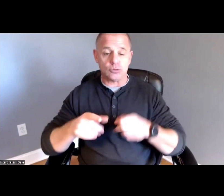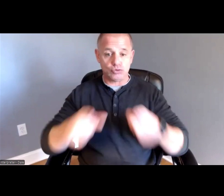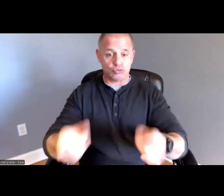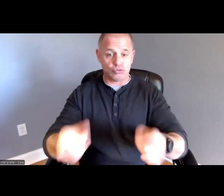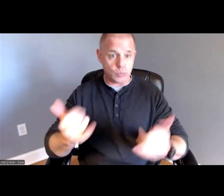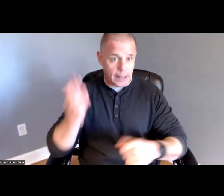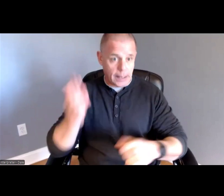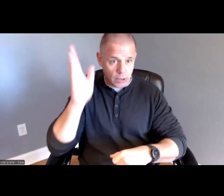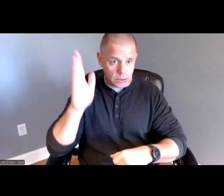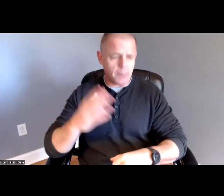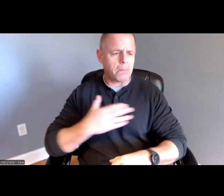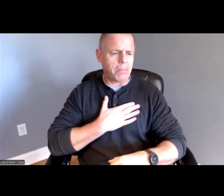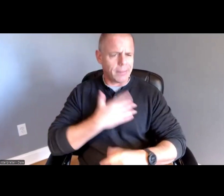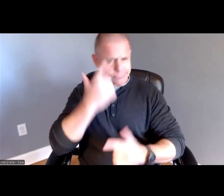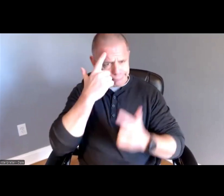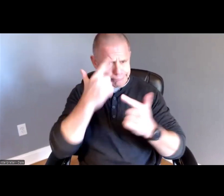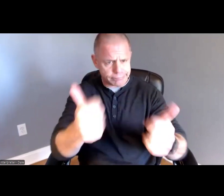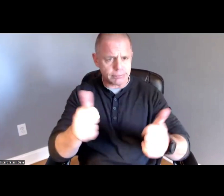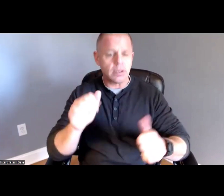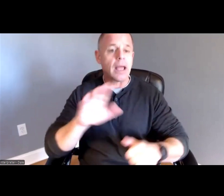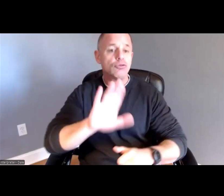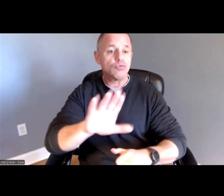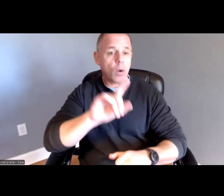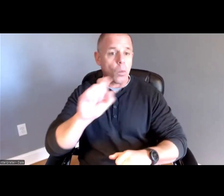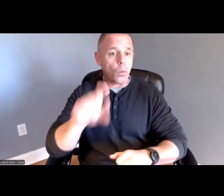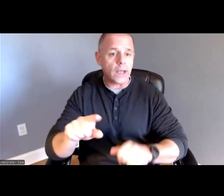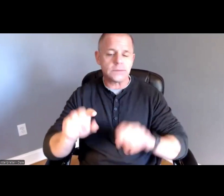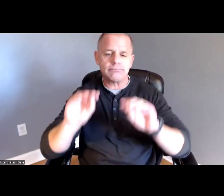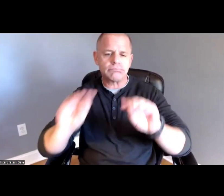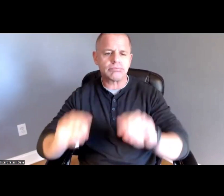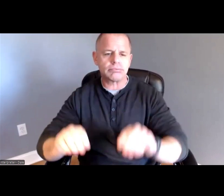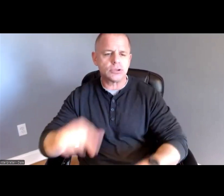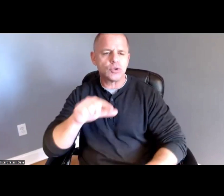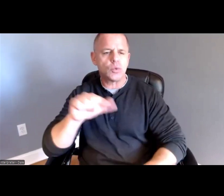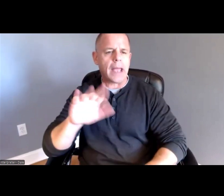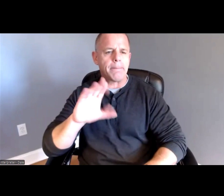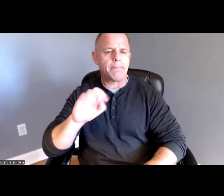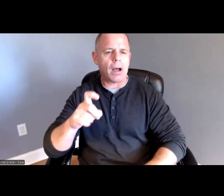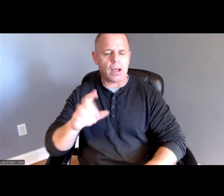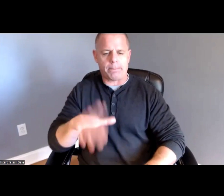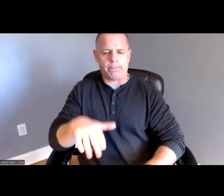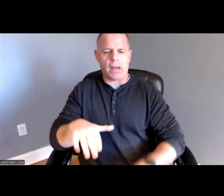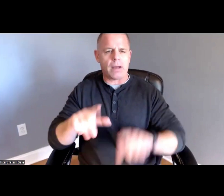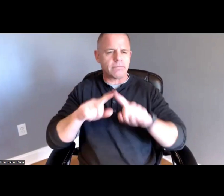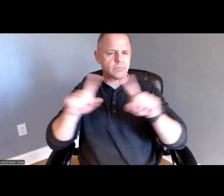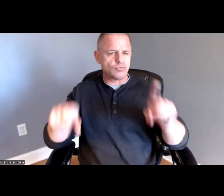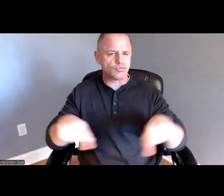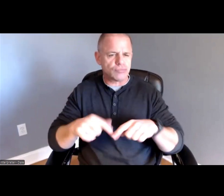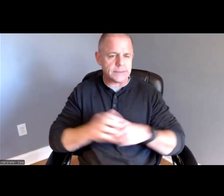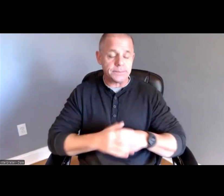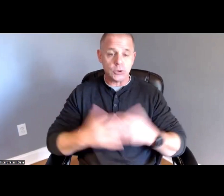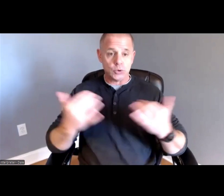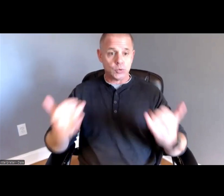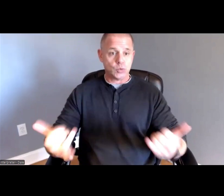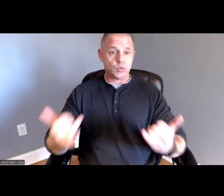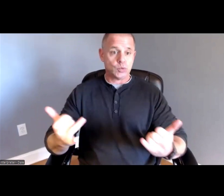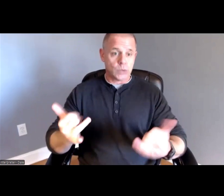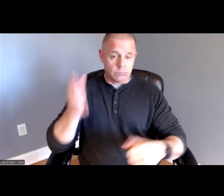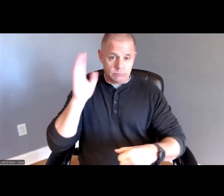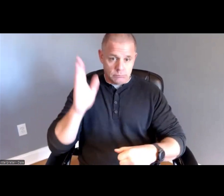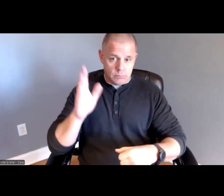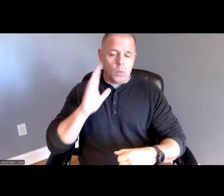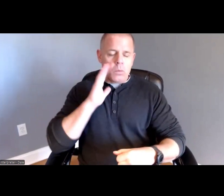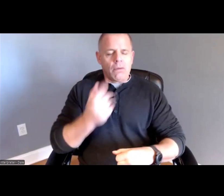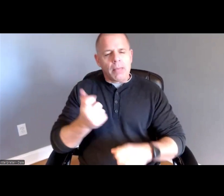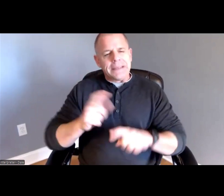please feel free to enter any questions in the Q&A box located at the bottom of your screen. Today's conversation will be a bit different